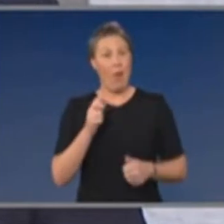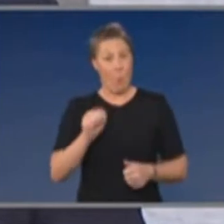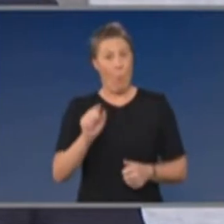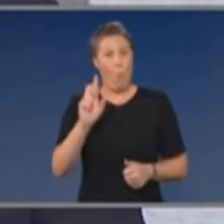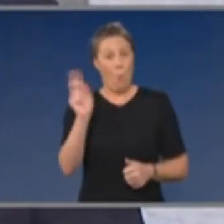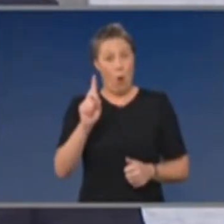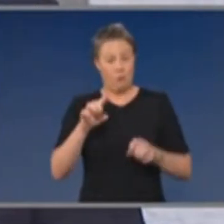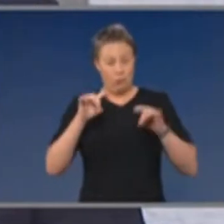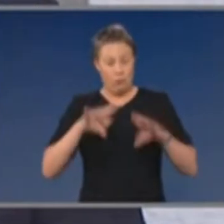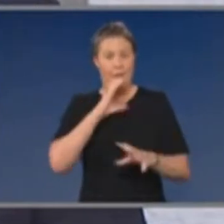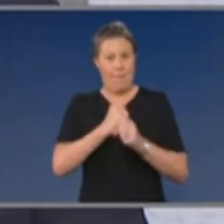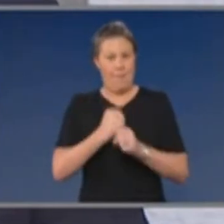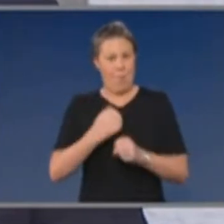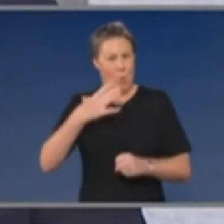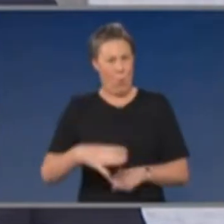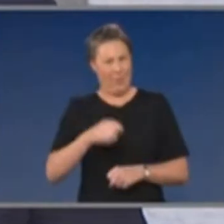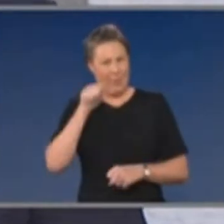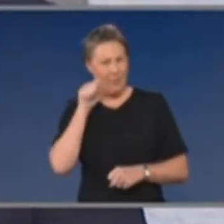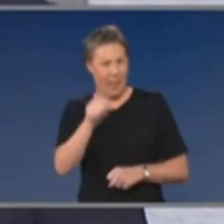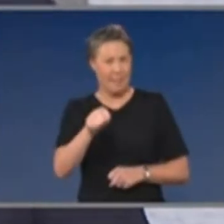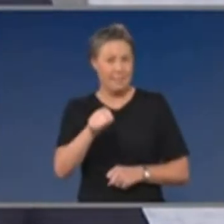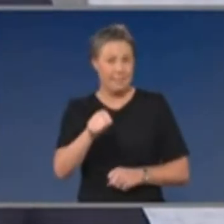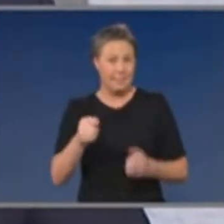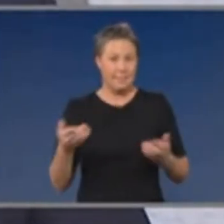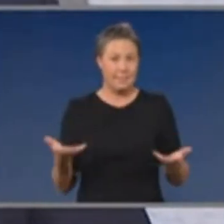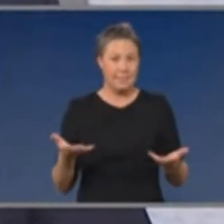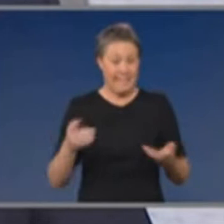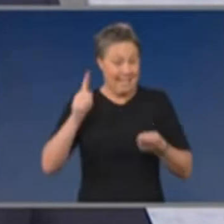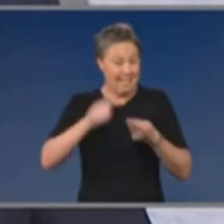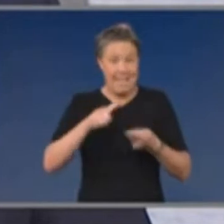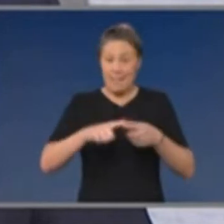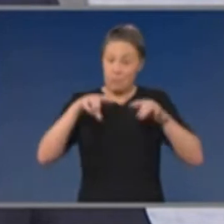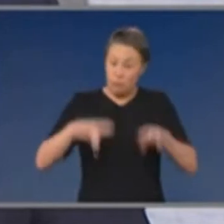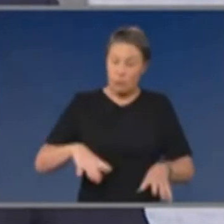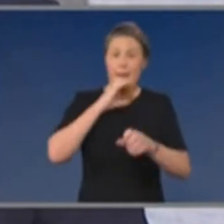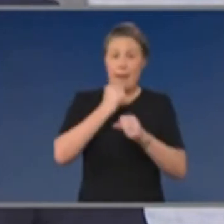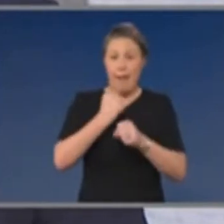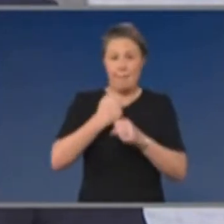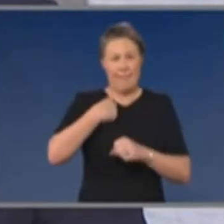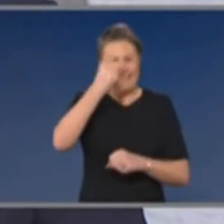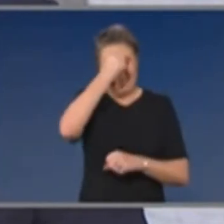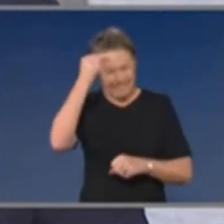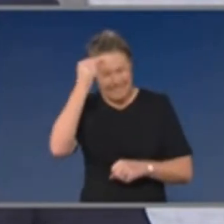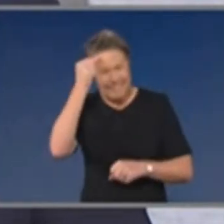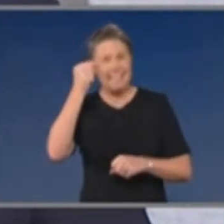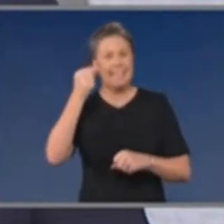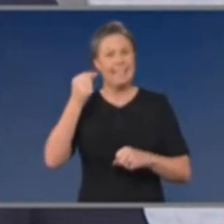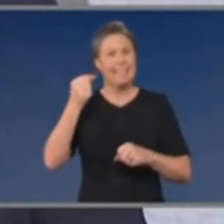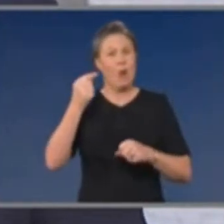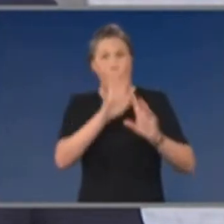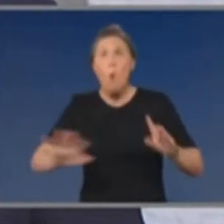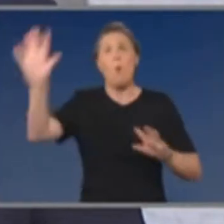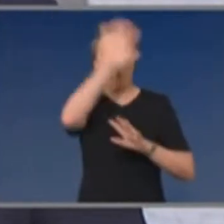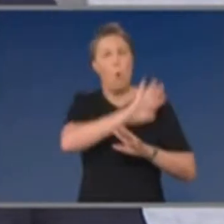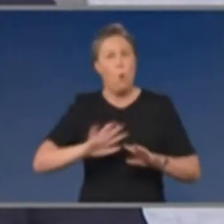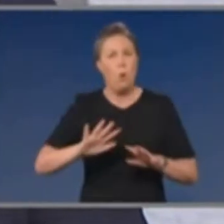objective of our approach over these past many months, and it remains the focus of our approach, together with managing the